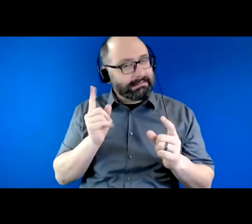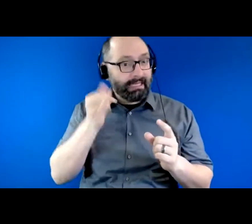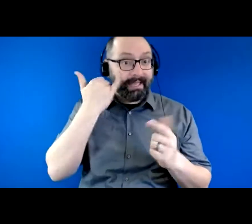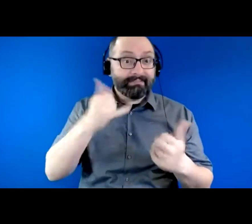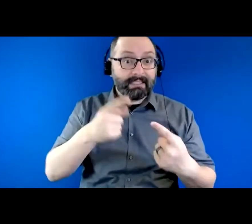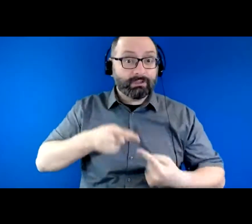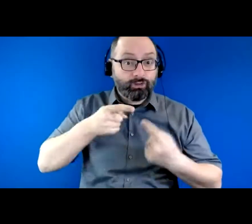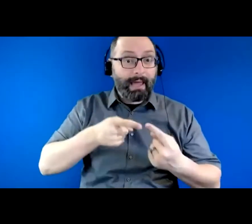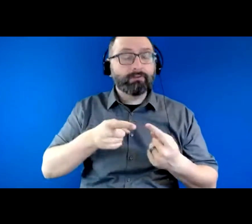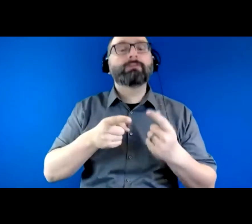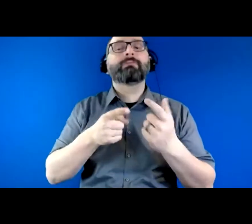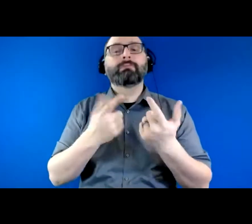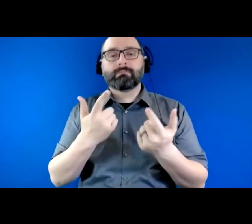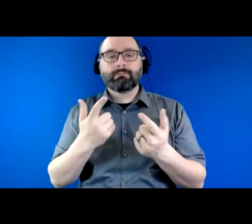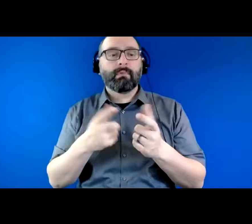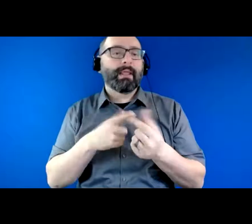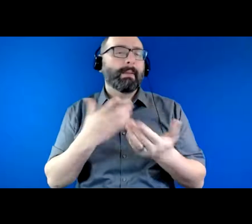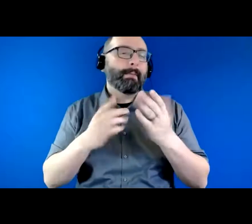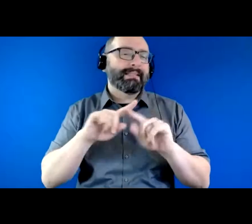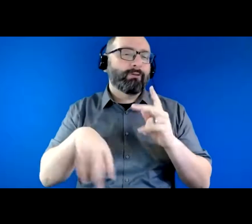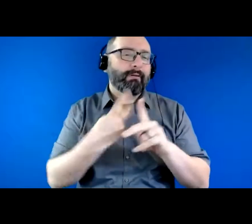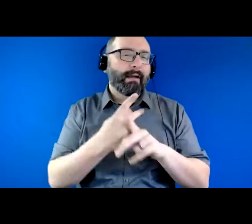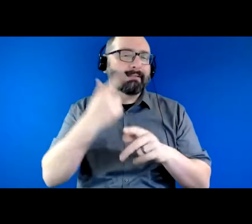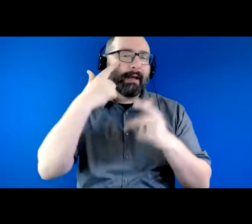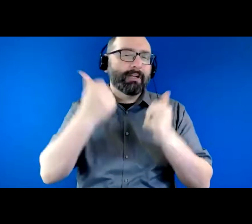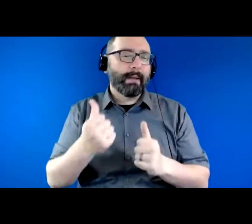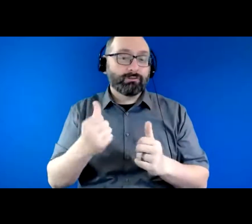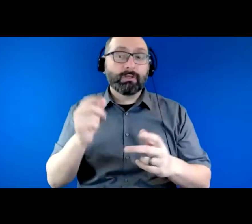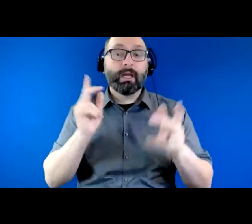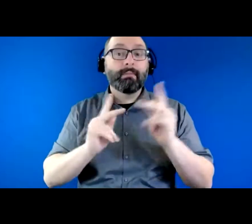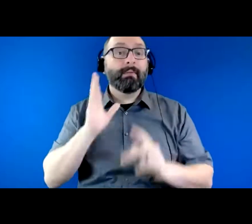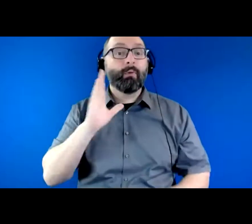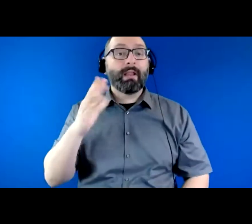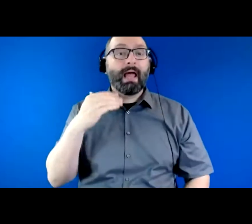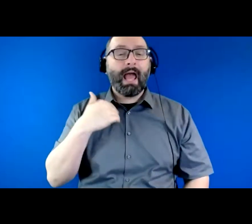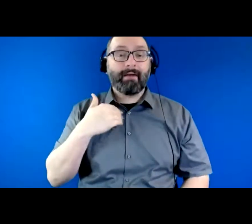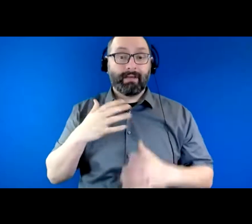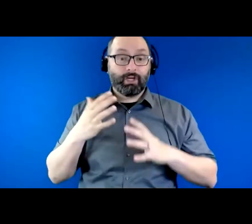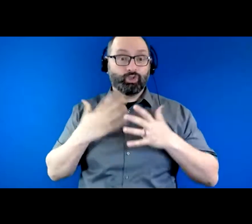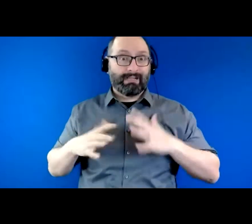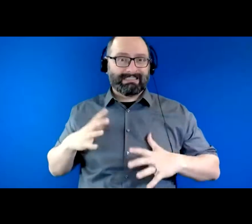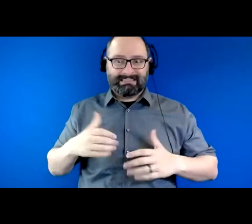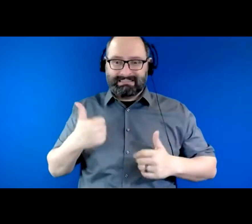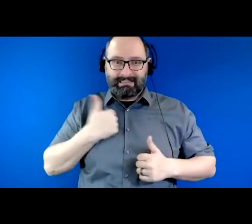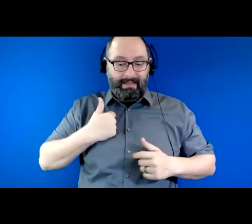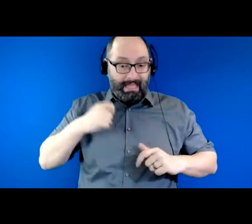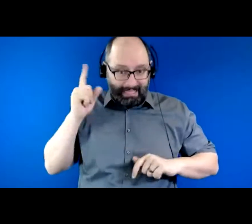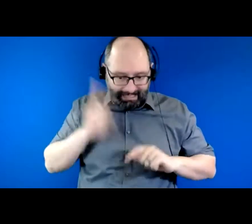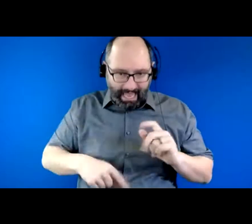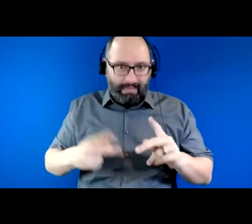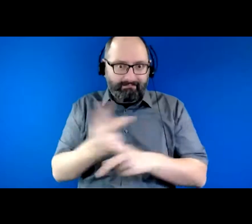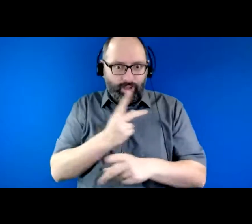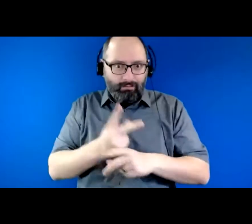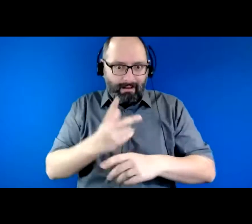challenging, sometimes depending on the type of dementia, people will develop a dressing apraxia, meaning they just physically can't figure out, how to